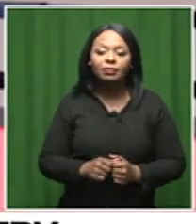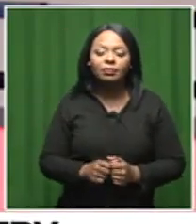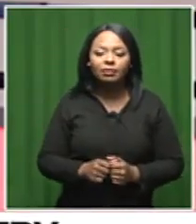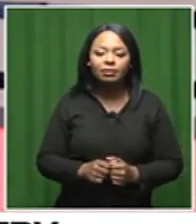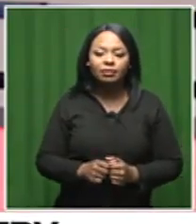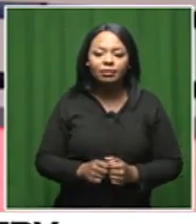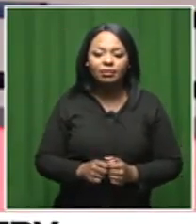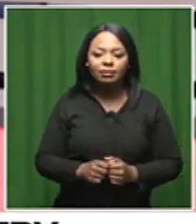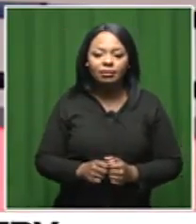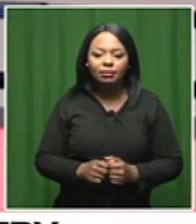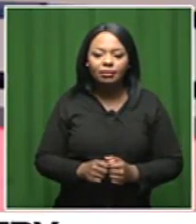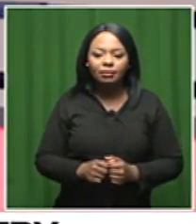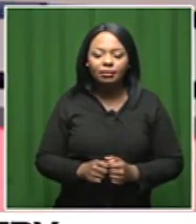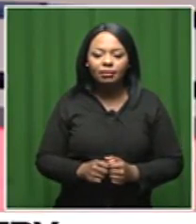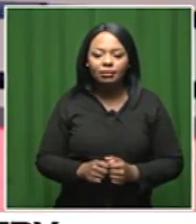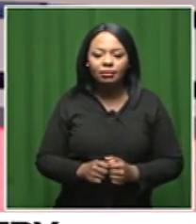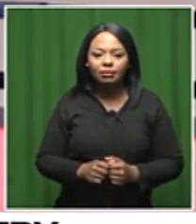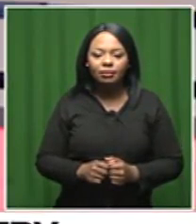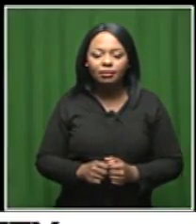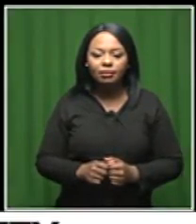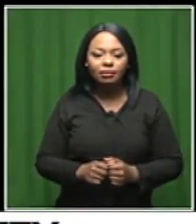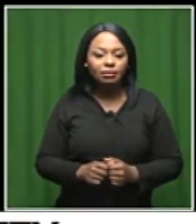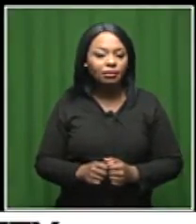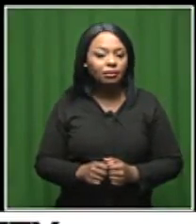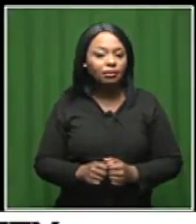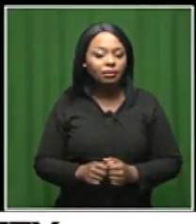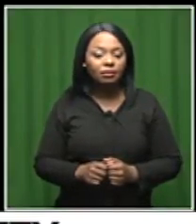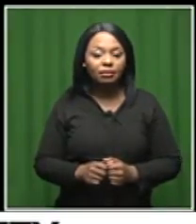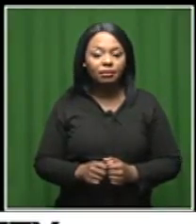So the different